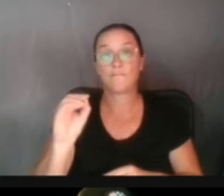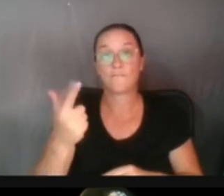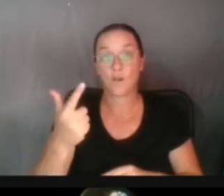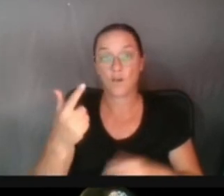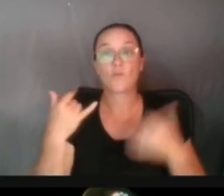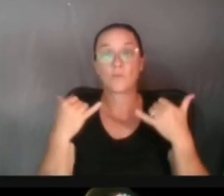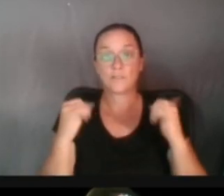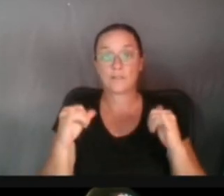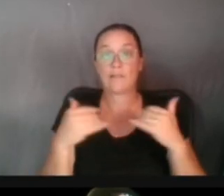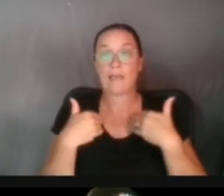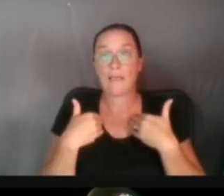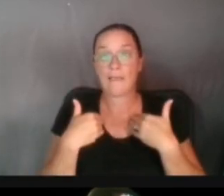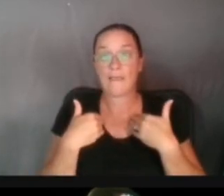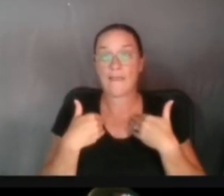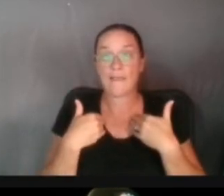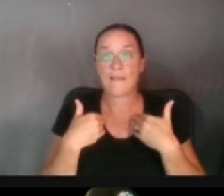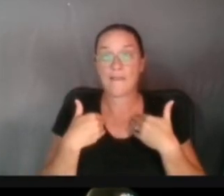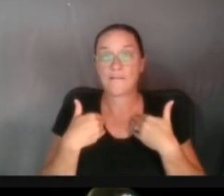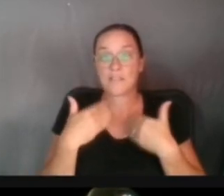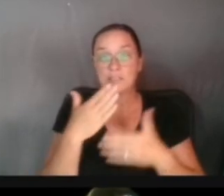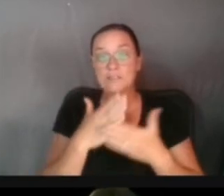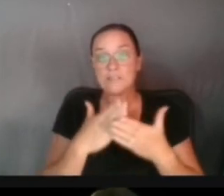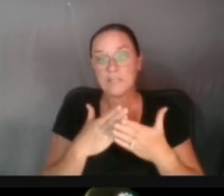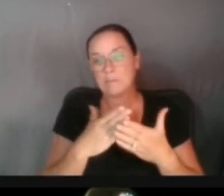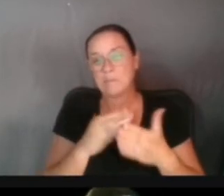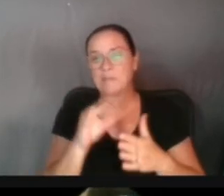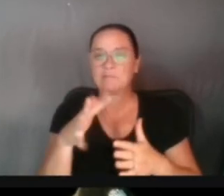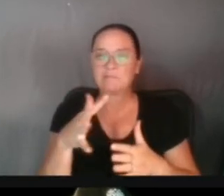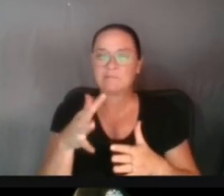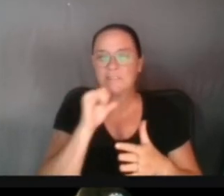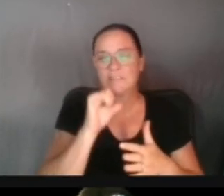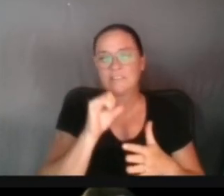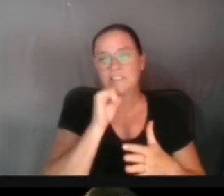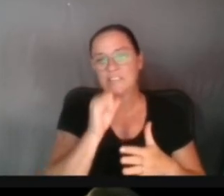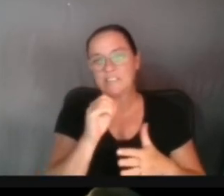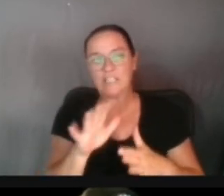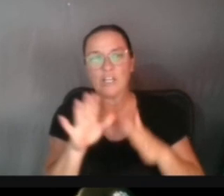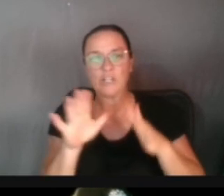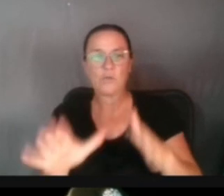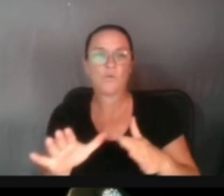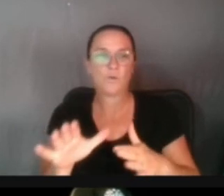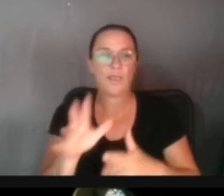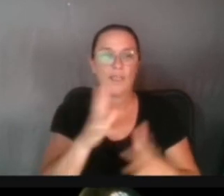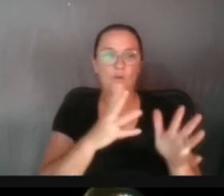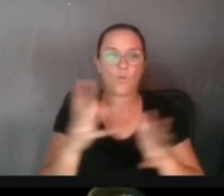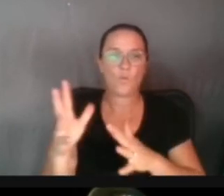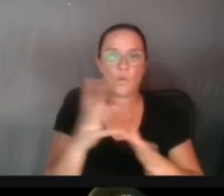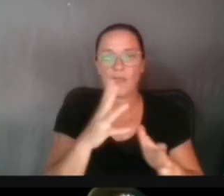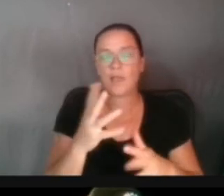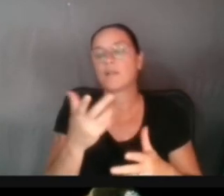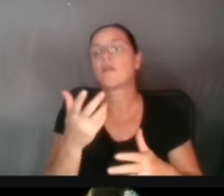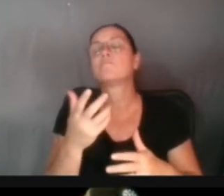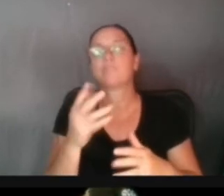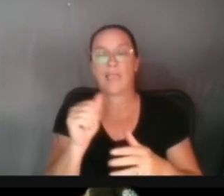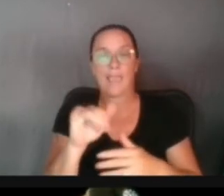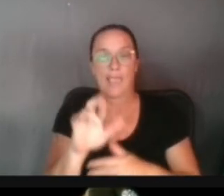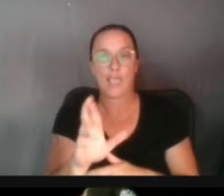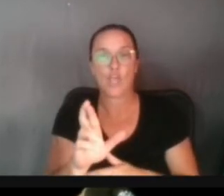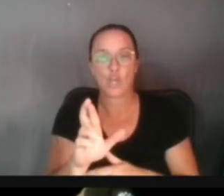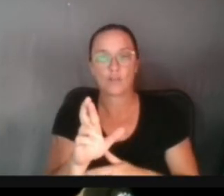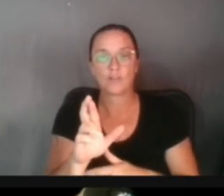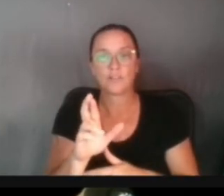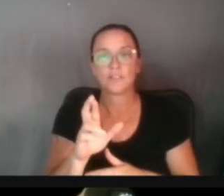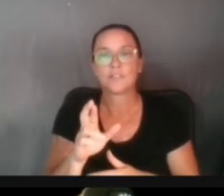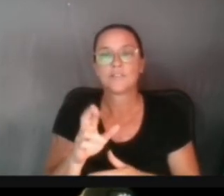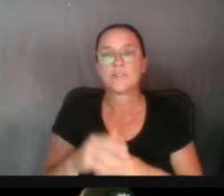some poor wind conditions, not great wind conditions, moderately bad wind conditions, or air conditions, on the